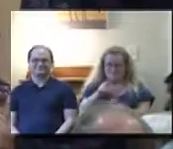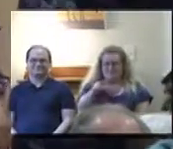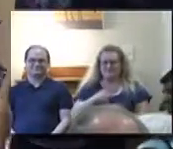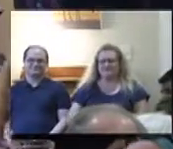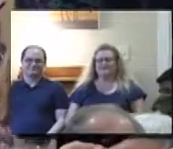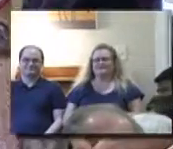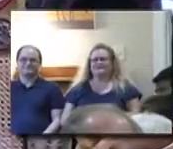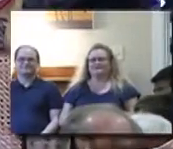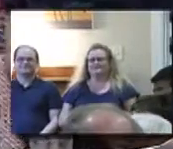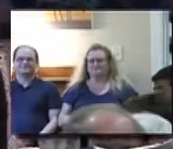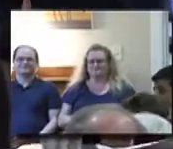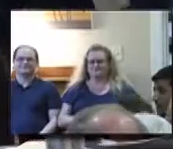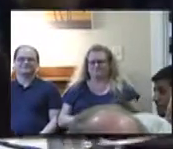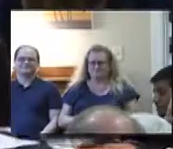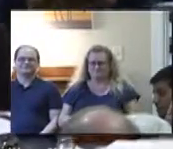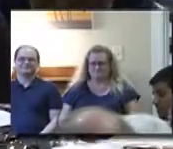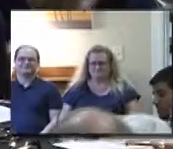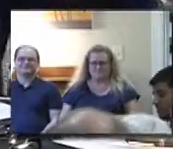Okay, then.